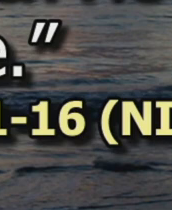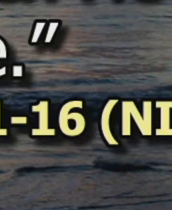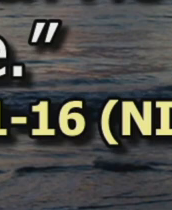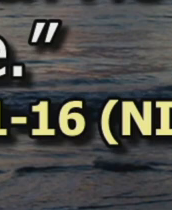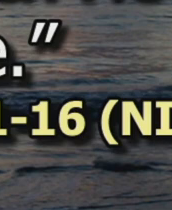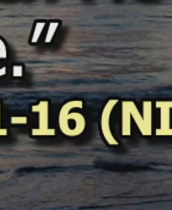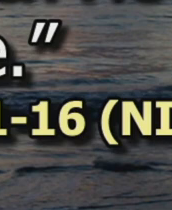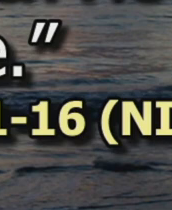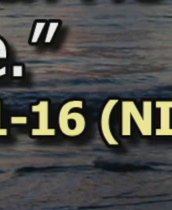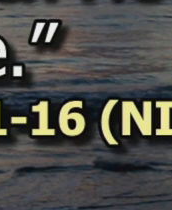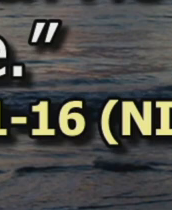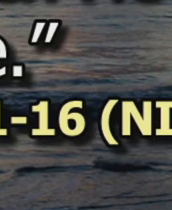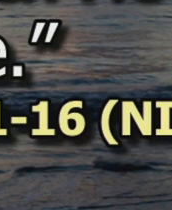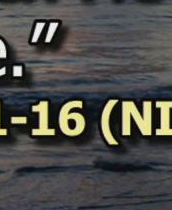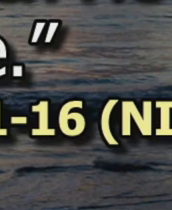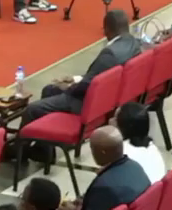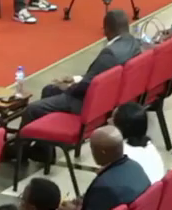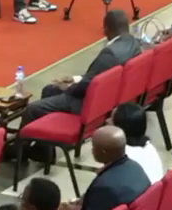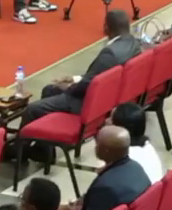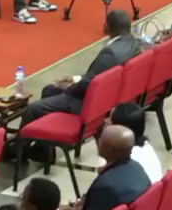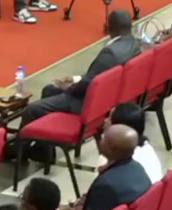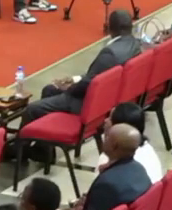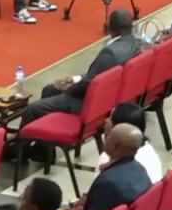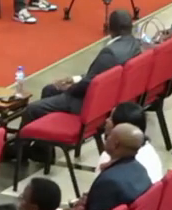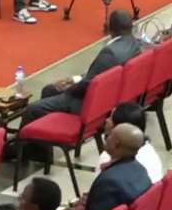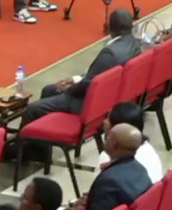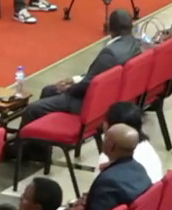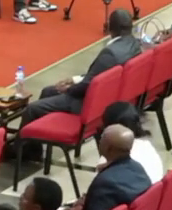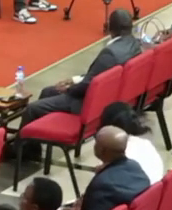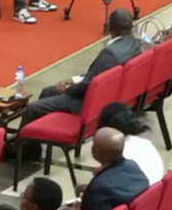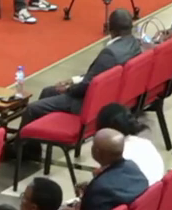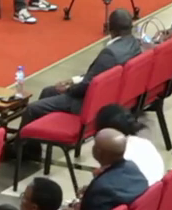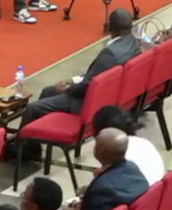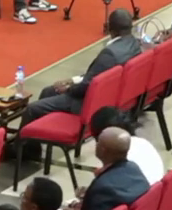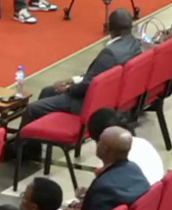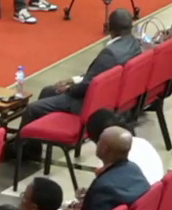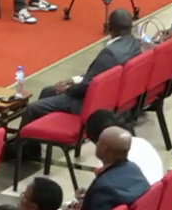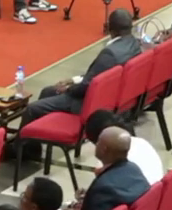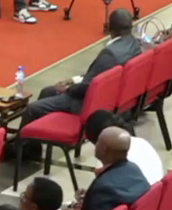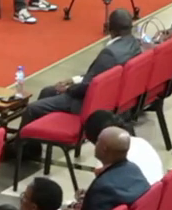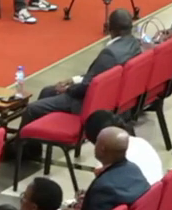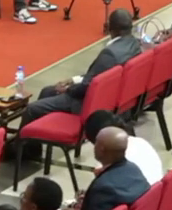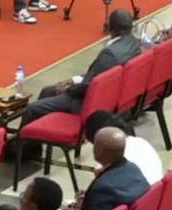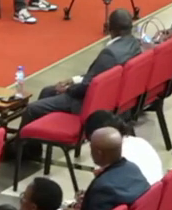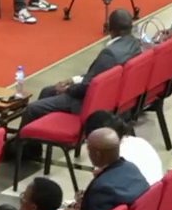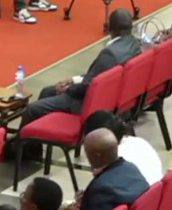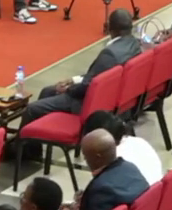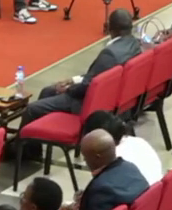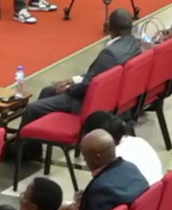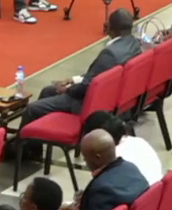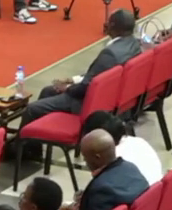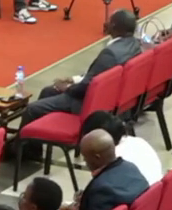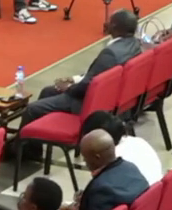see there is no limitation to what God can do. Ya kwamba hakuna upungufu wa kile ambacho Mungu anaweza fanya. So we have just seen the picture of how Saul